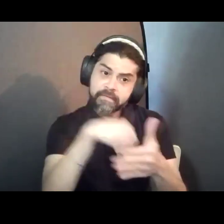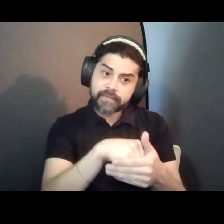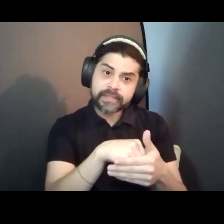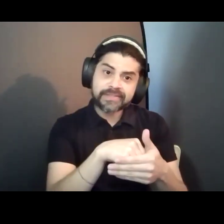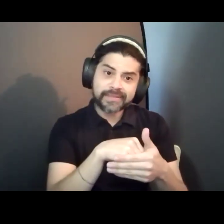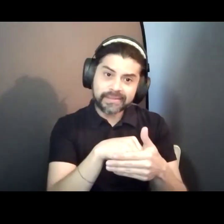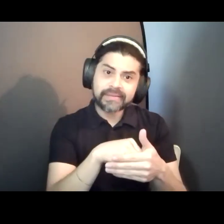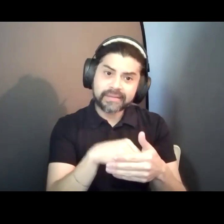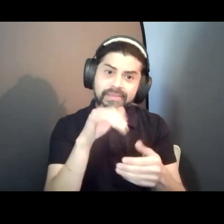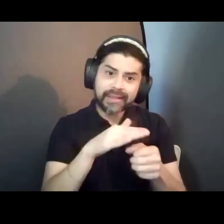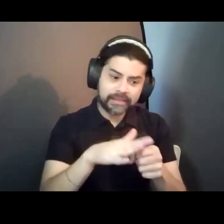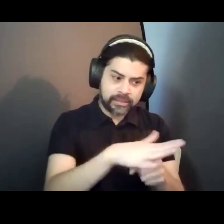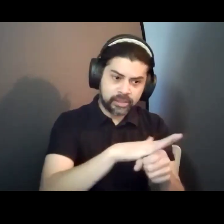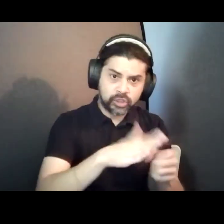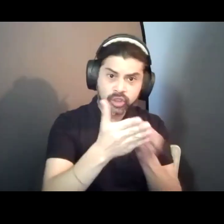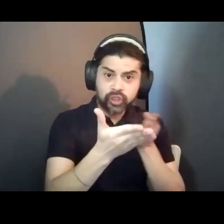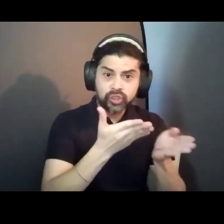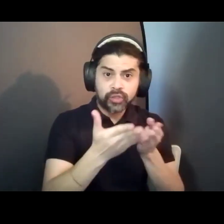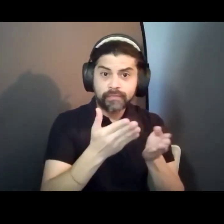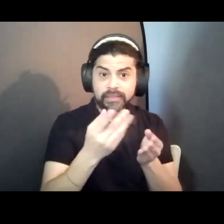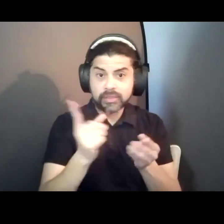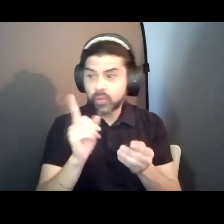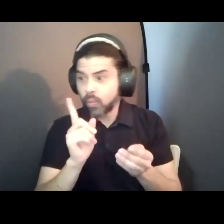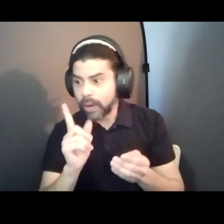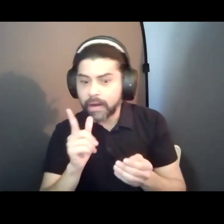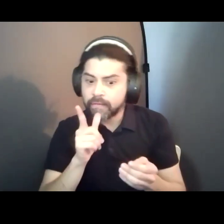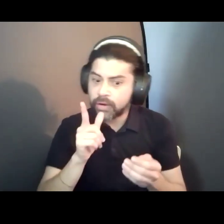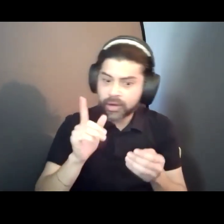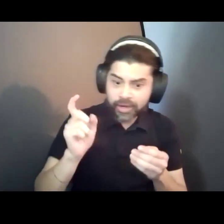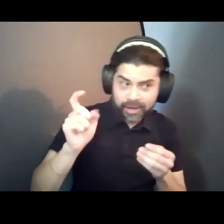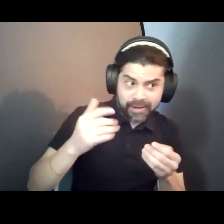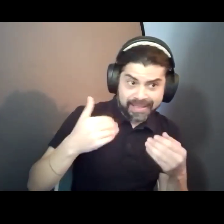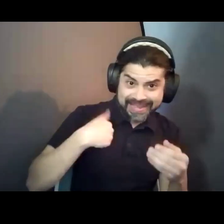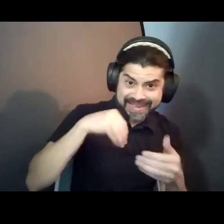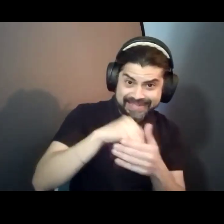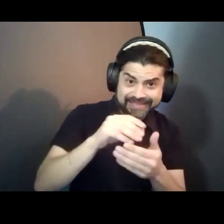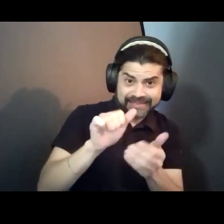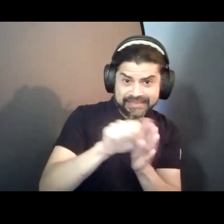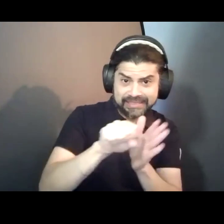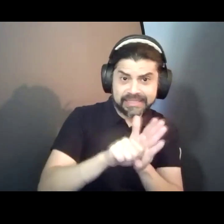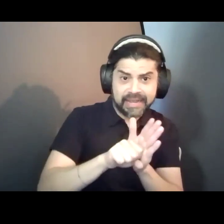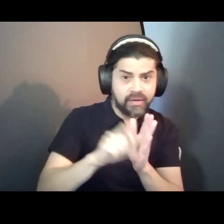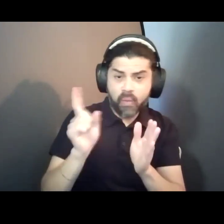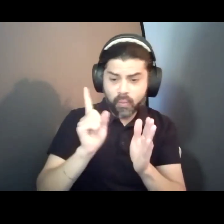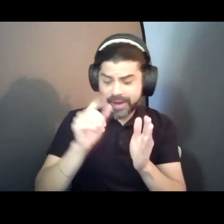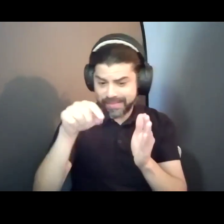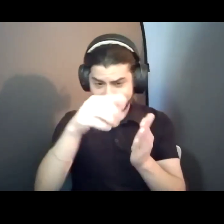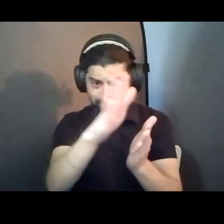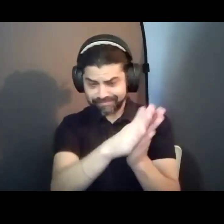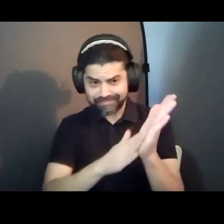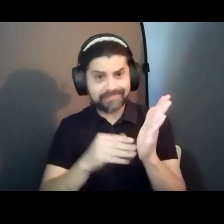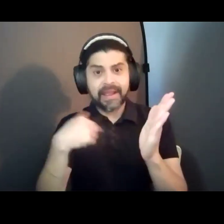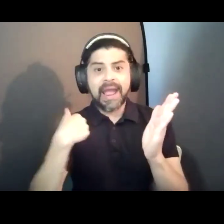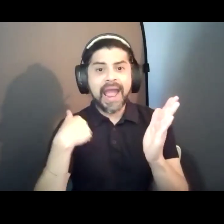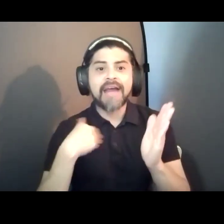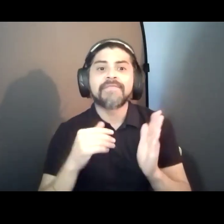service array to ensure that anyone, anytime, any place can get access to that full continuum of behavioral health resources that they need, but also